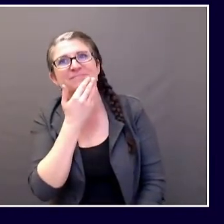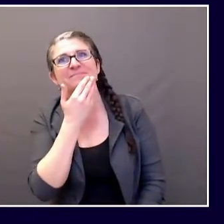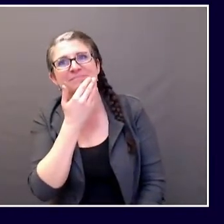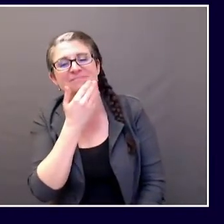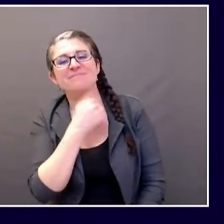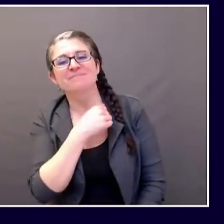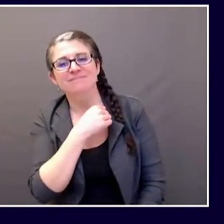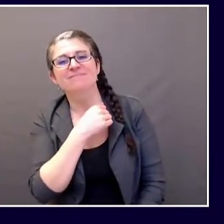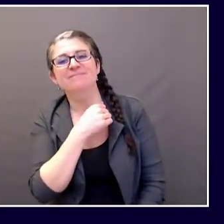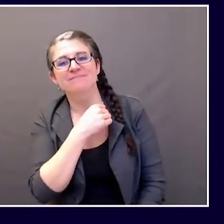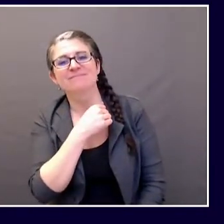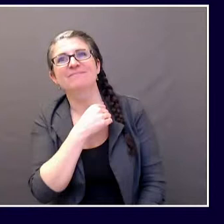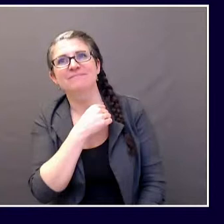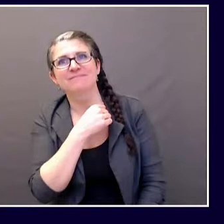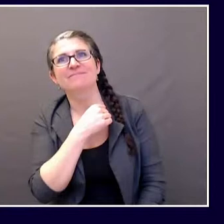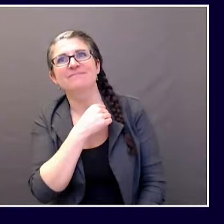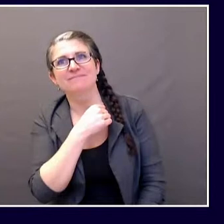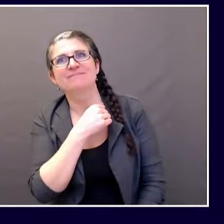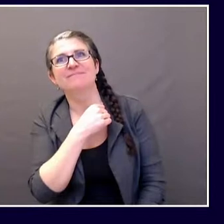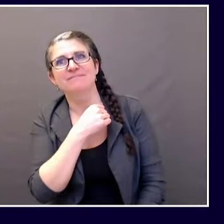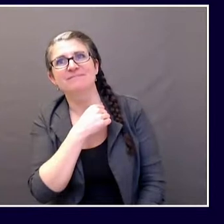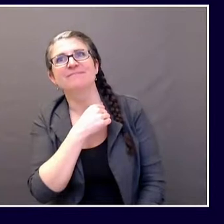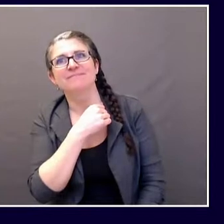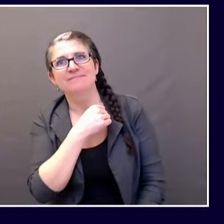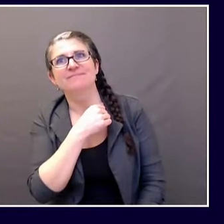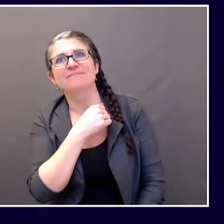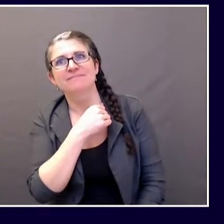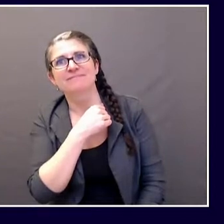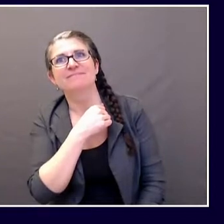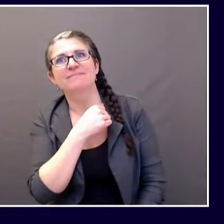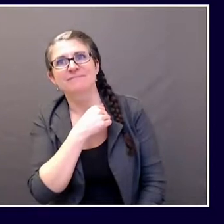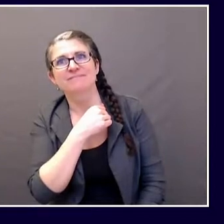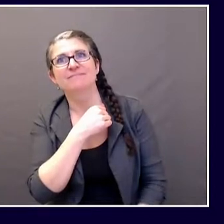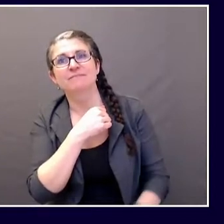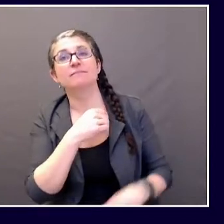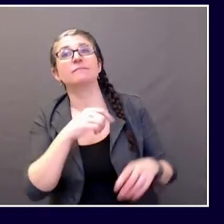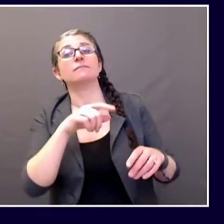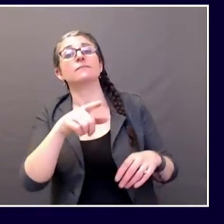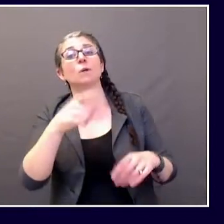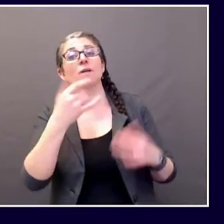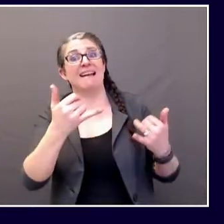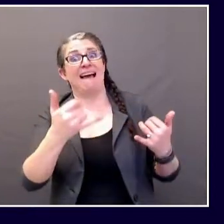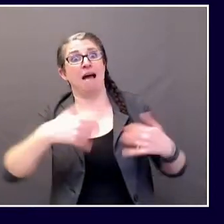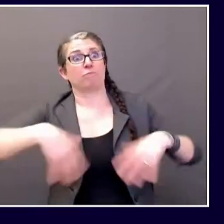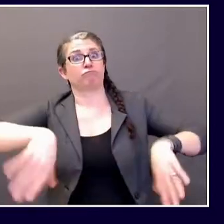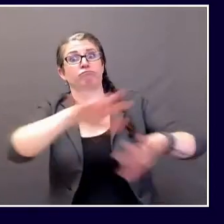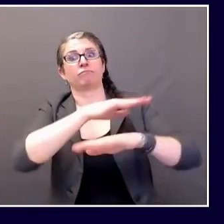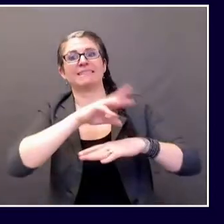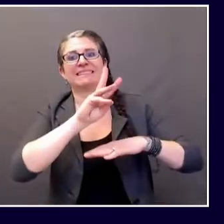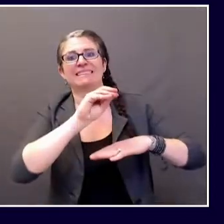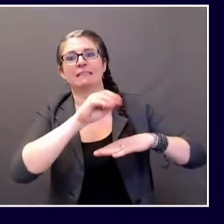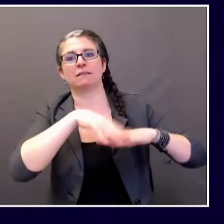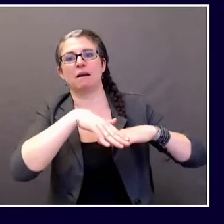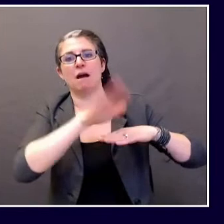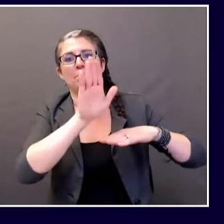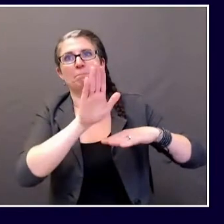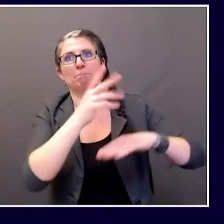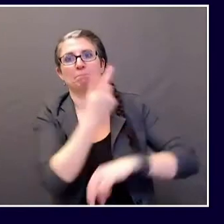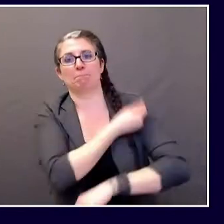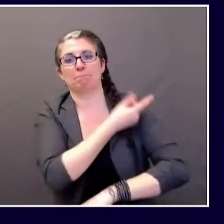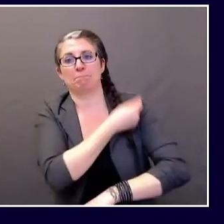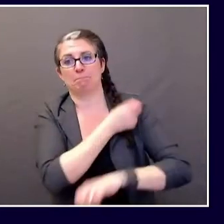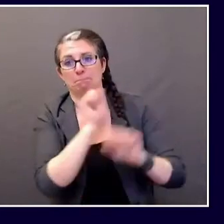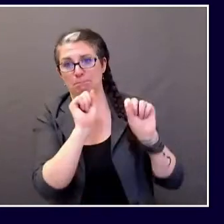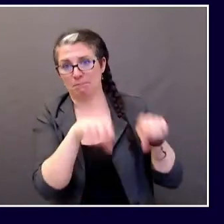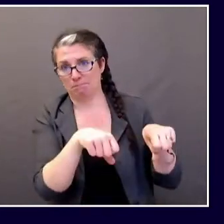another phase of the vaccine rollout with the ages 60 to 69, what do you know about vaccine uptake among healthcare workers and staff and residents